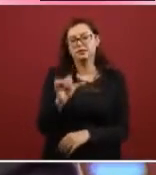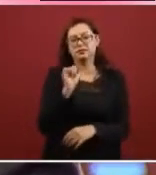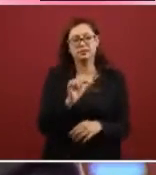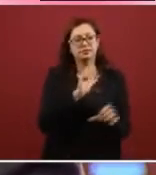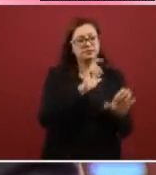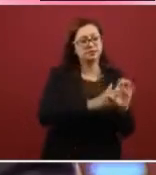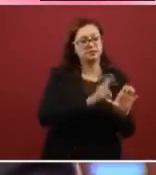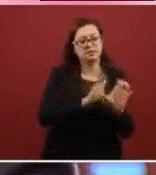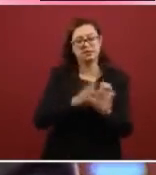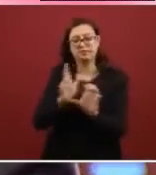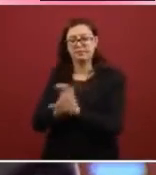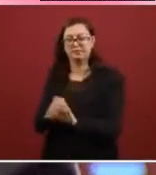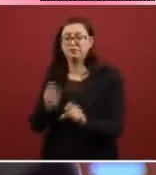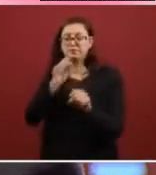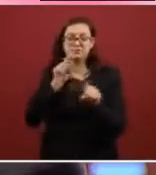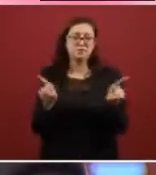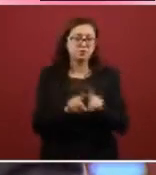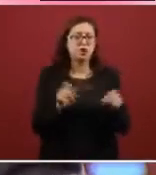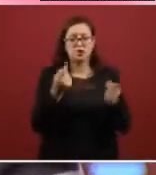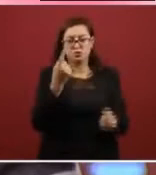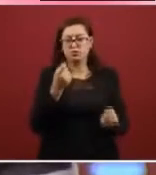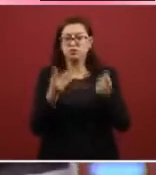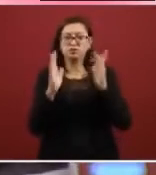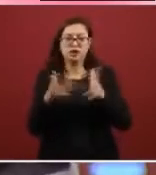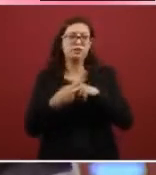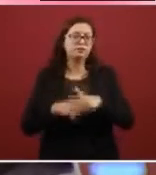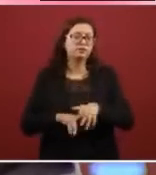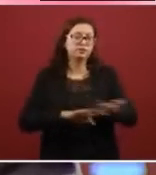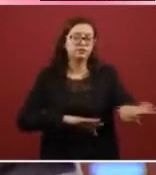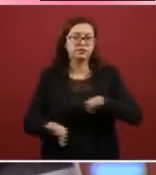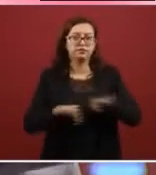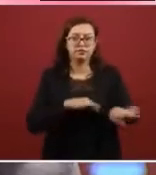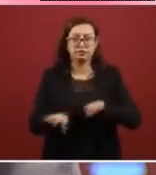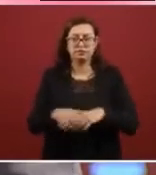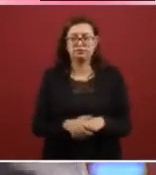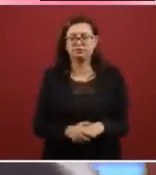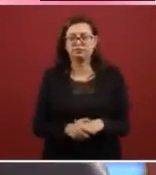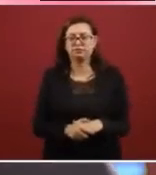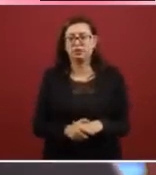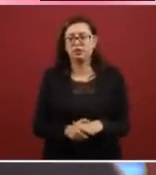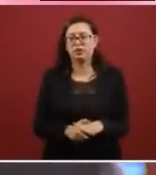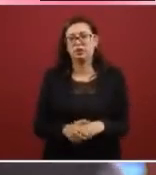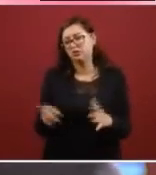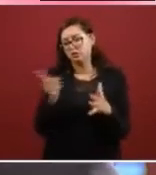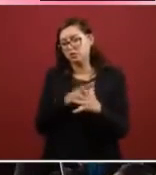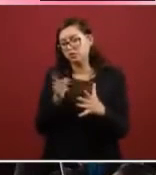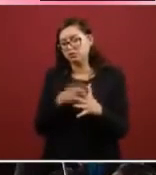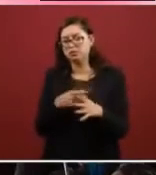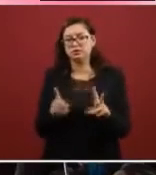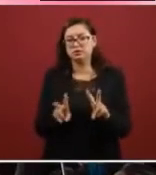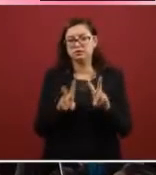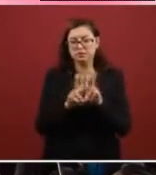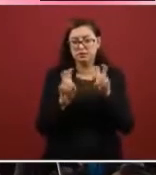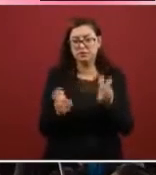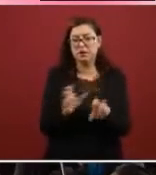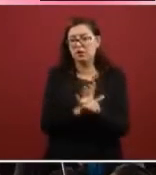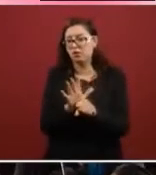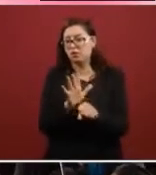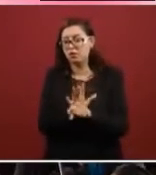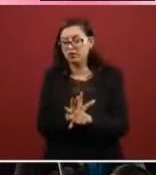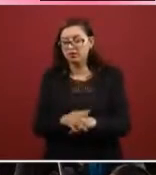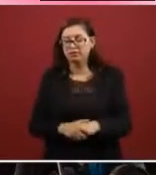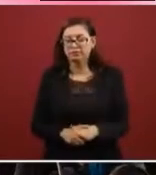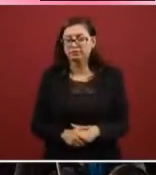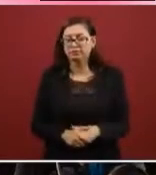16 refugees, and how many I just told you about the jobs. Y la última de las vertientes que se acordaron tiene que ver con la relación. And the next thing has to do